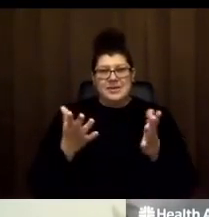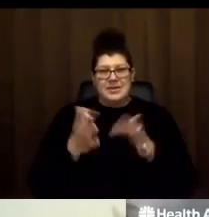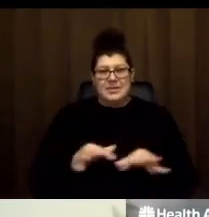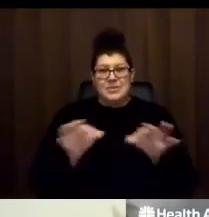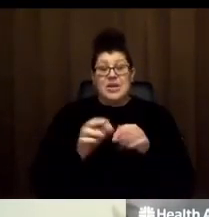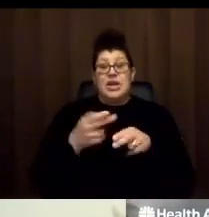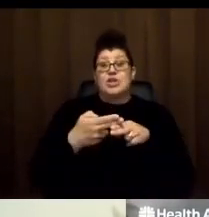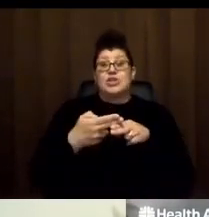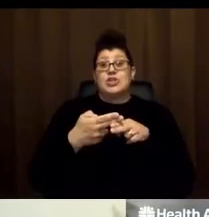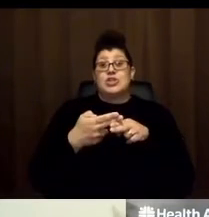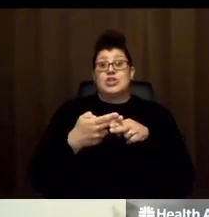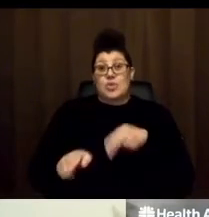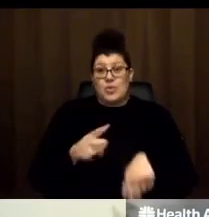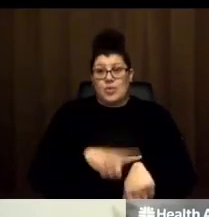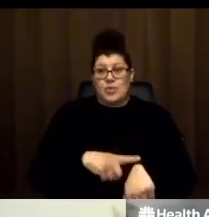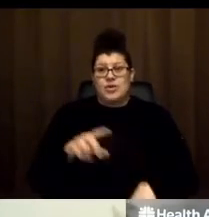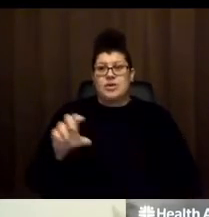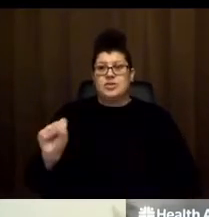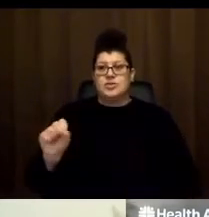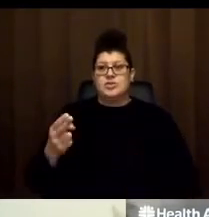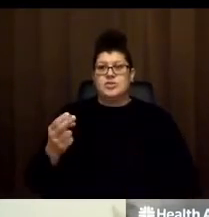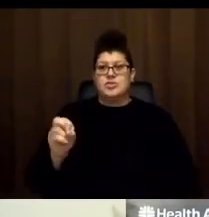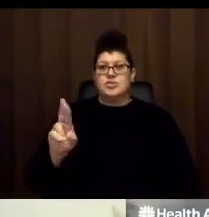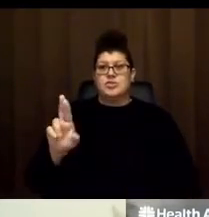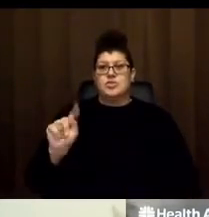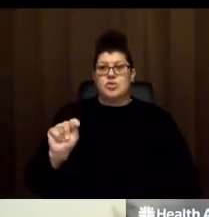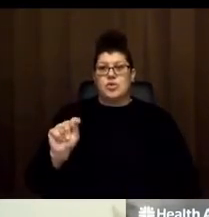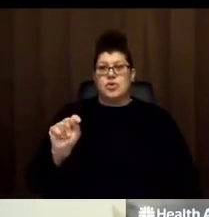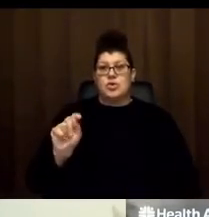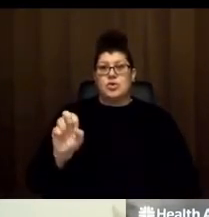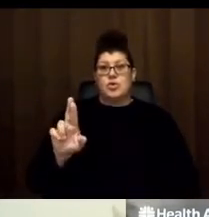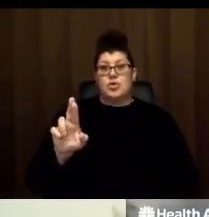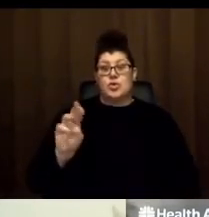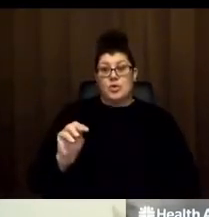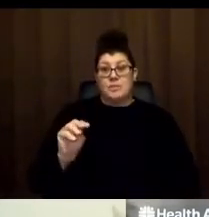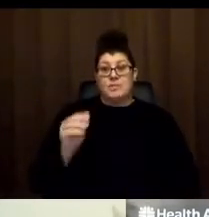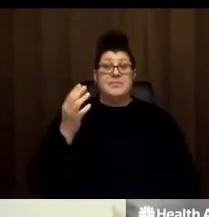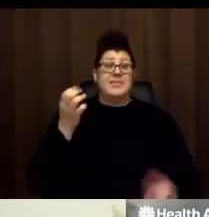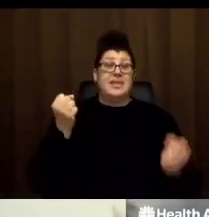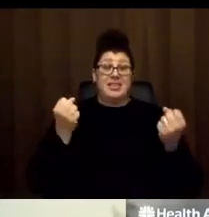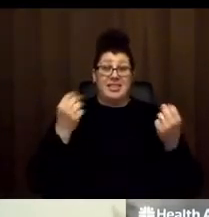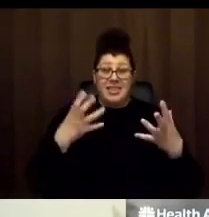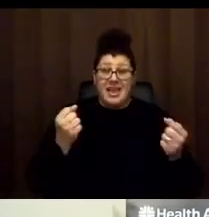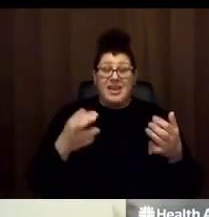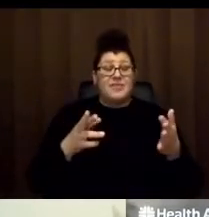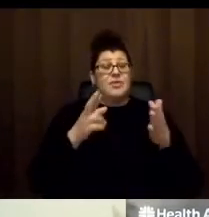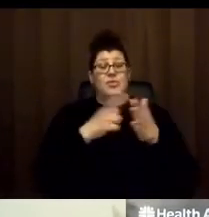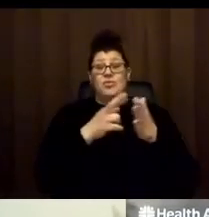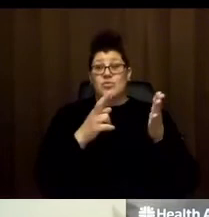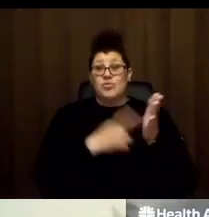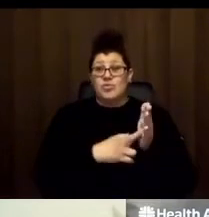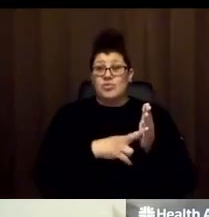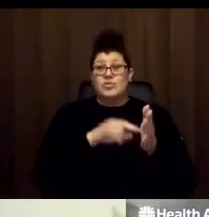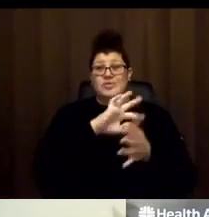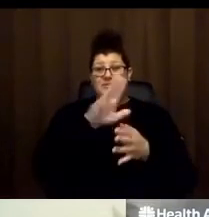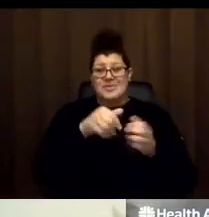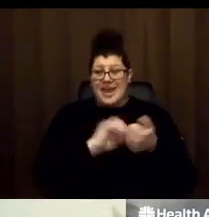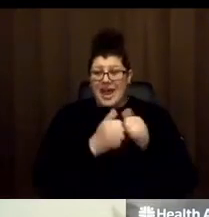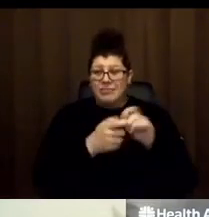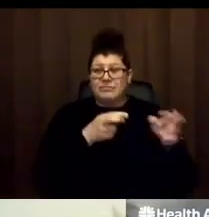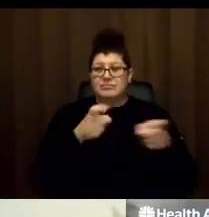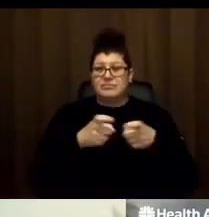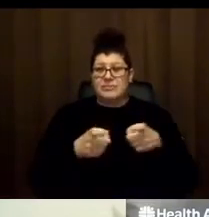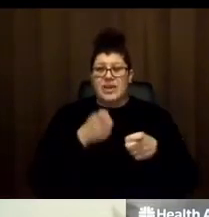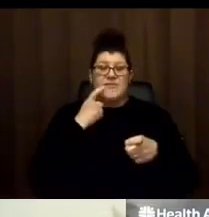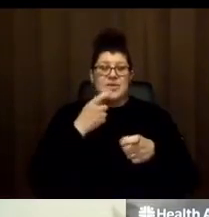short-term. This is not a long-term care provision. There are many subtle rules and regulations involved in each skilled nursing